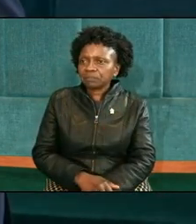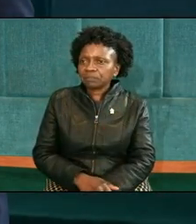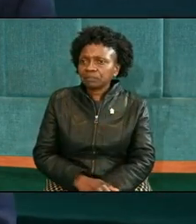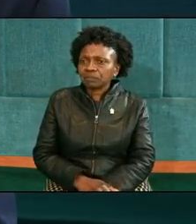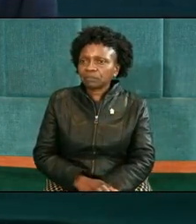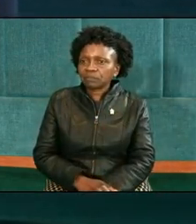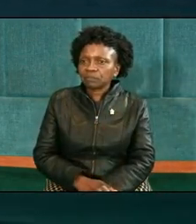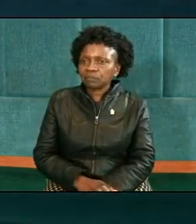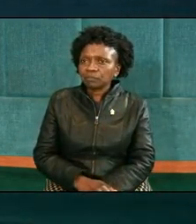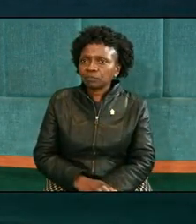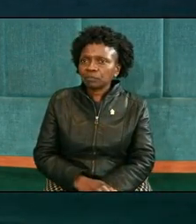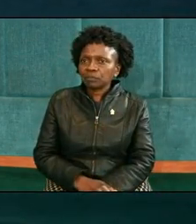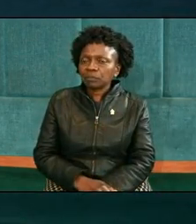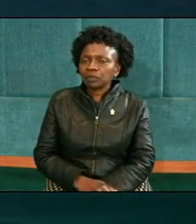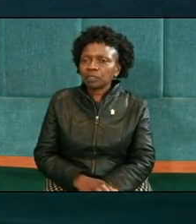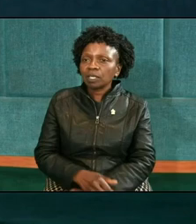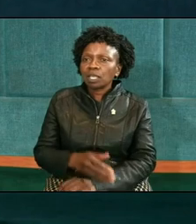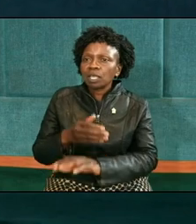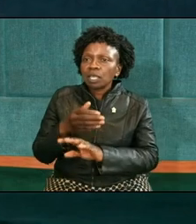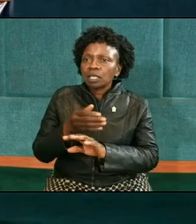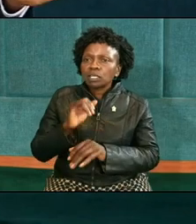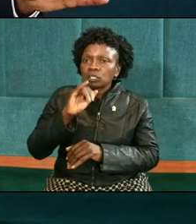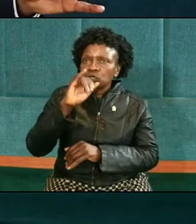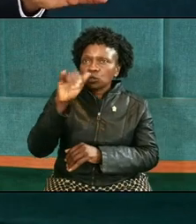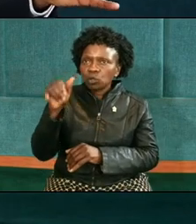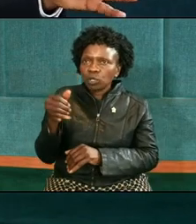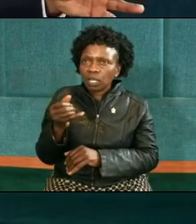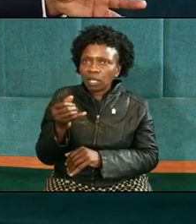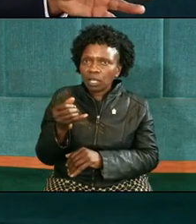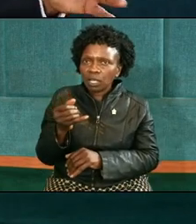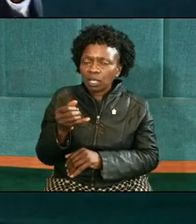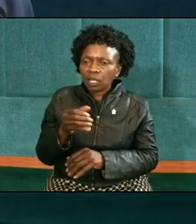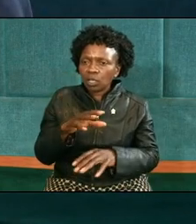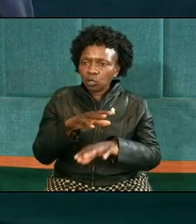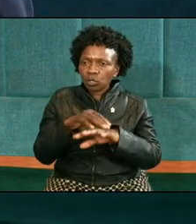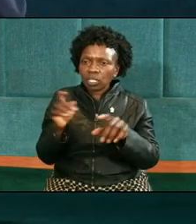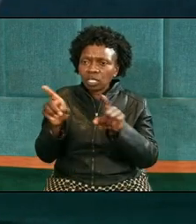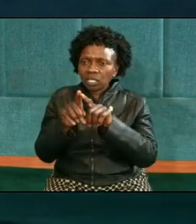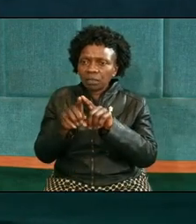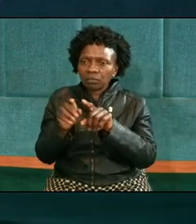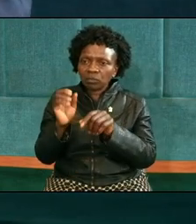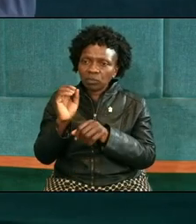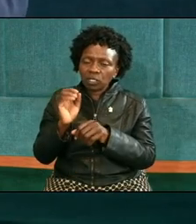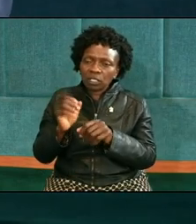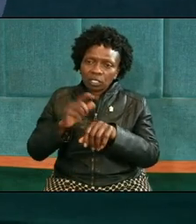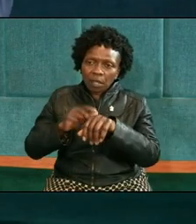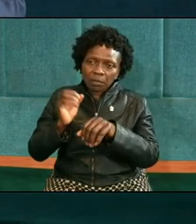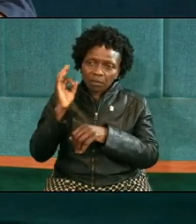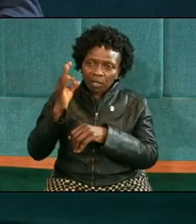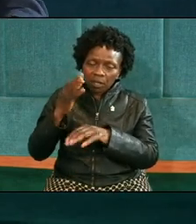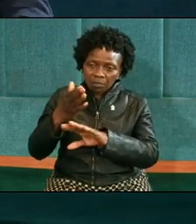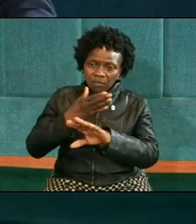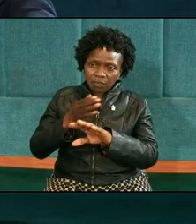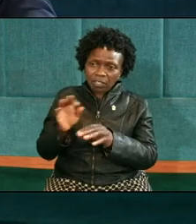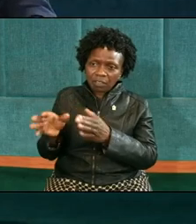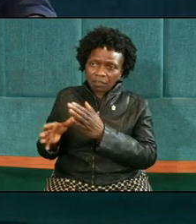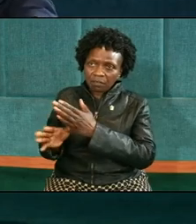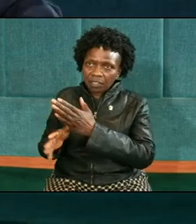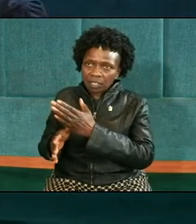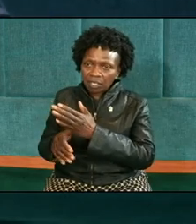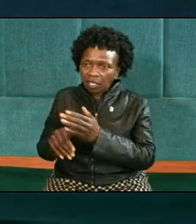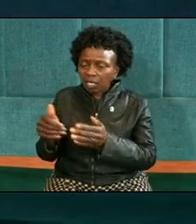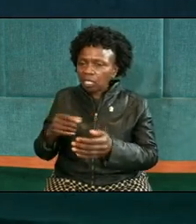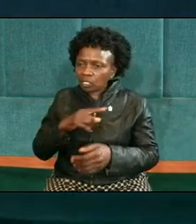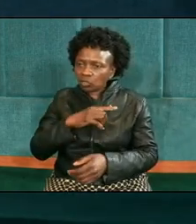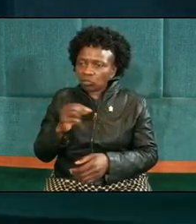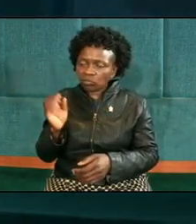Hey, I put it to you. Had Jonah gone down there maybe the same time he was preaching before the fish, maybe not a soul would listen to